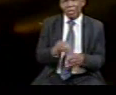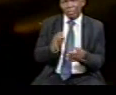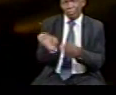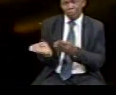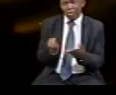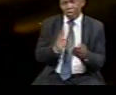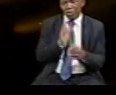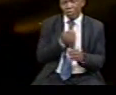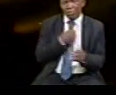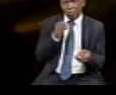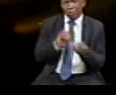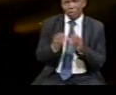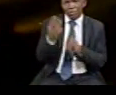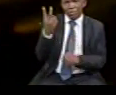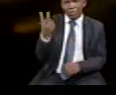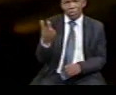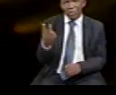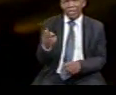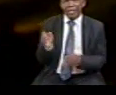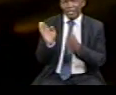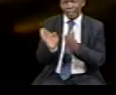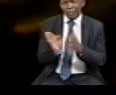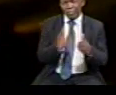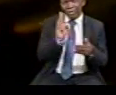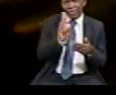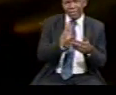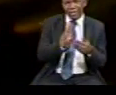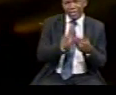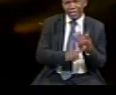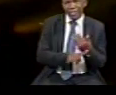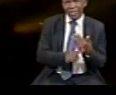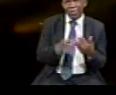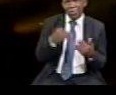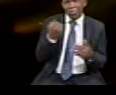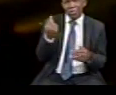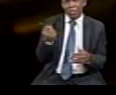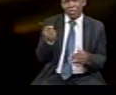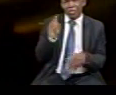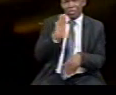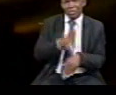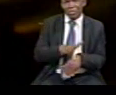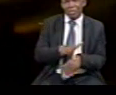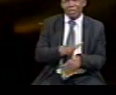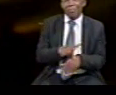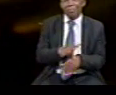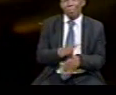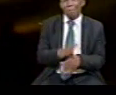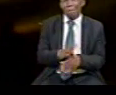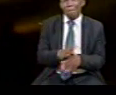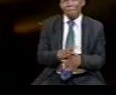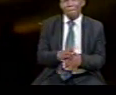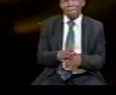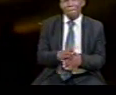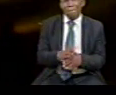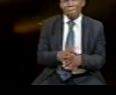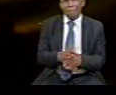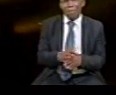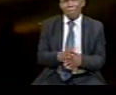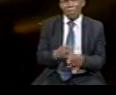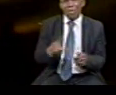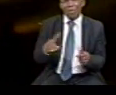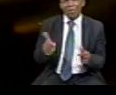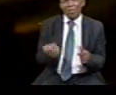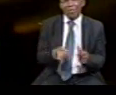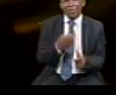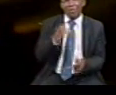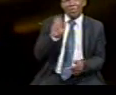the preparedness for the church's confirmed rapture. Look at 1 Corinthians chapter